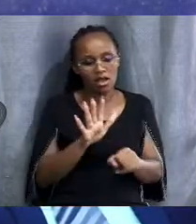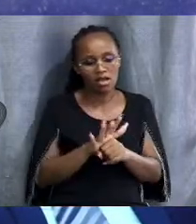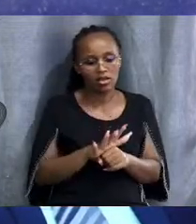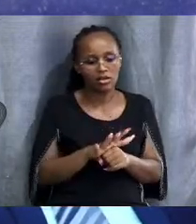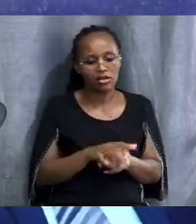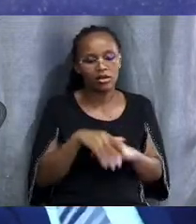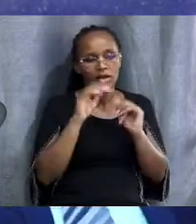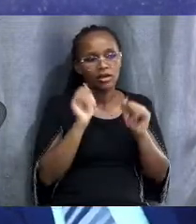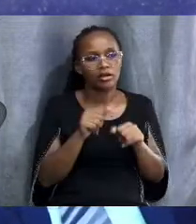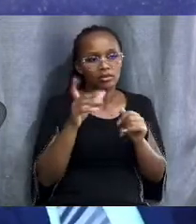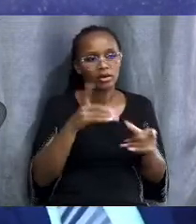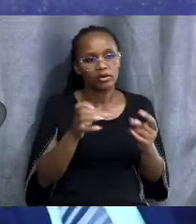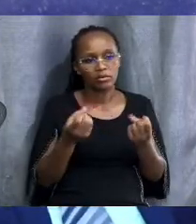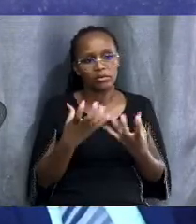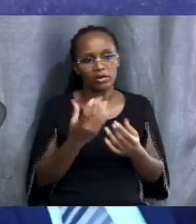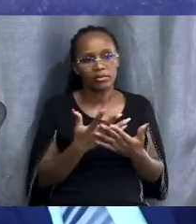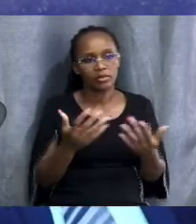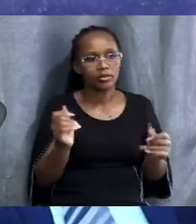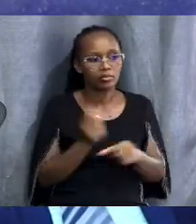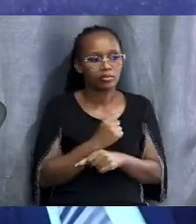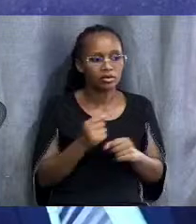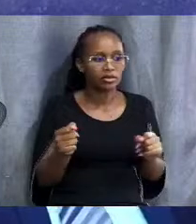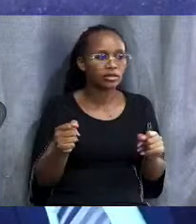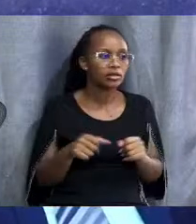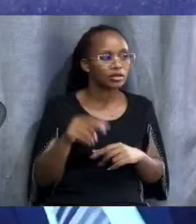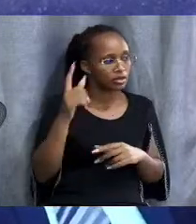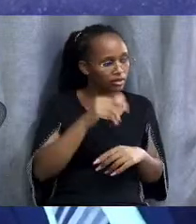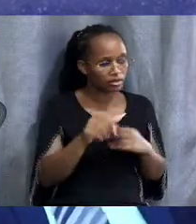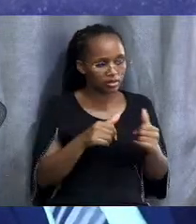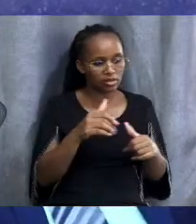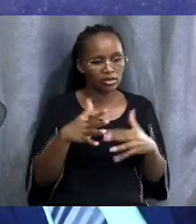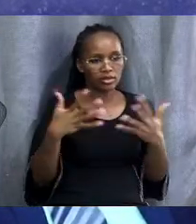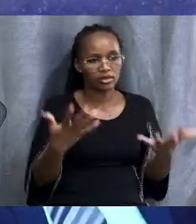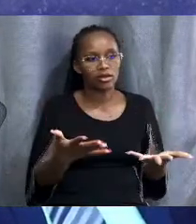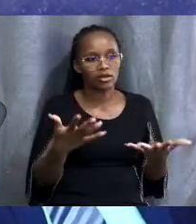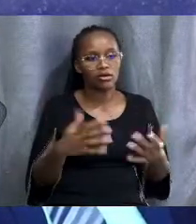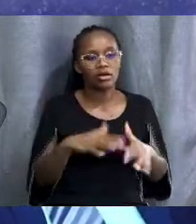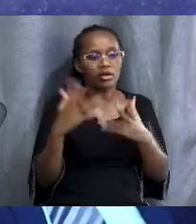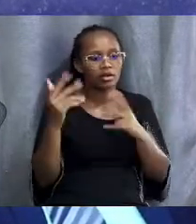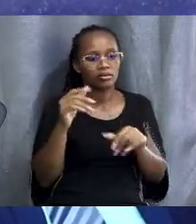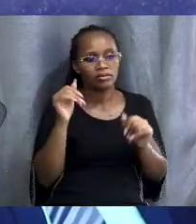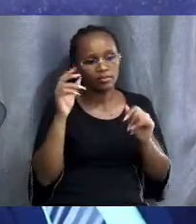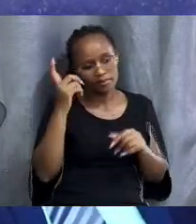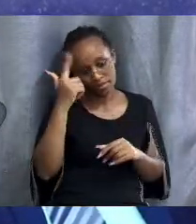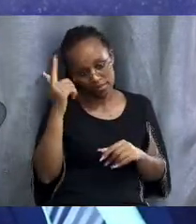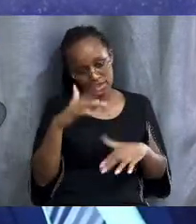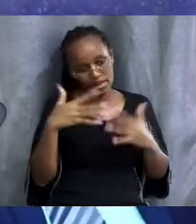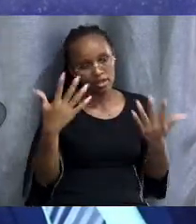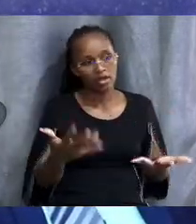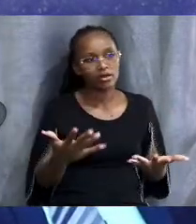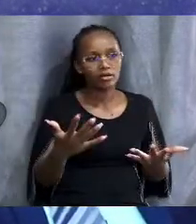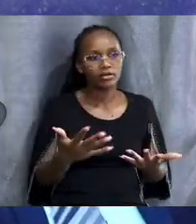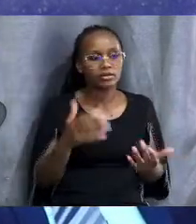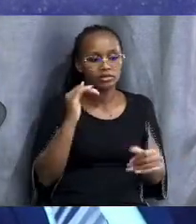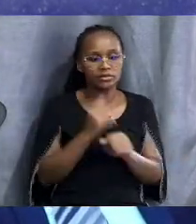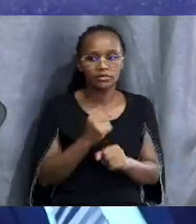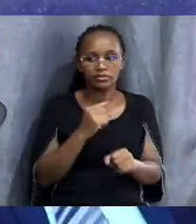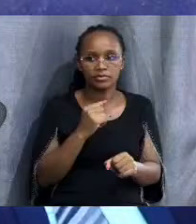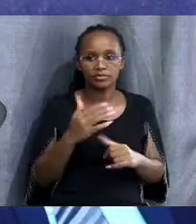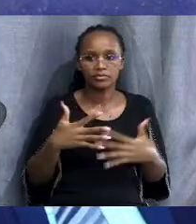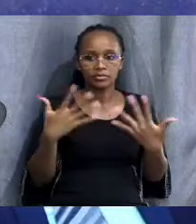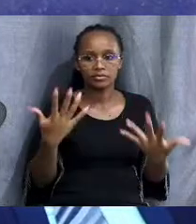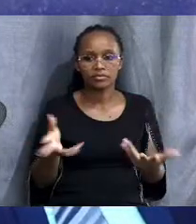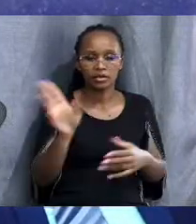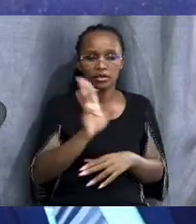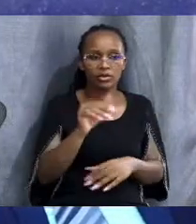not able to do many things, I cannot even think the way I'm supposed to think. I cannot do the way work the way